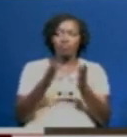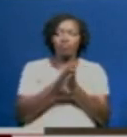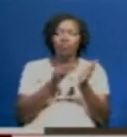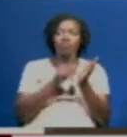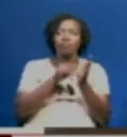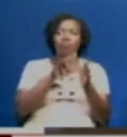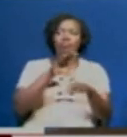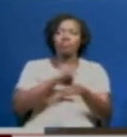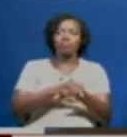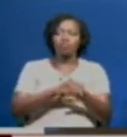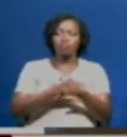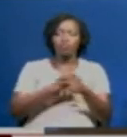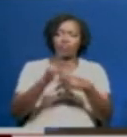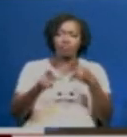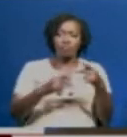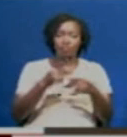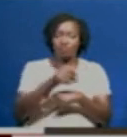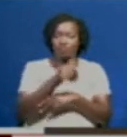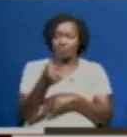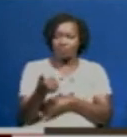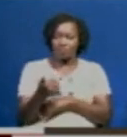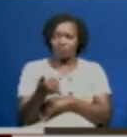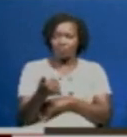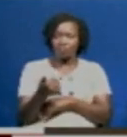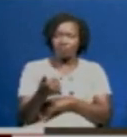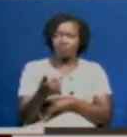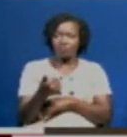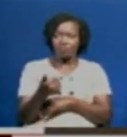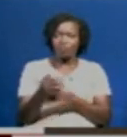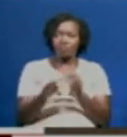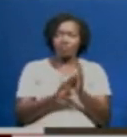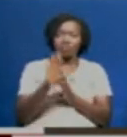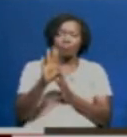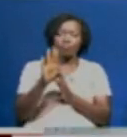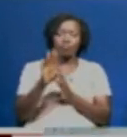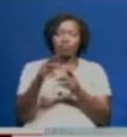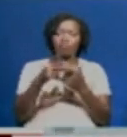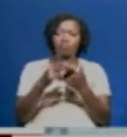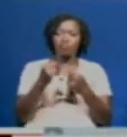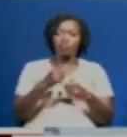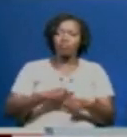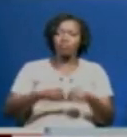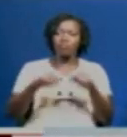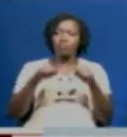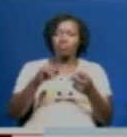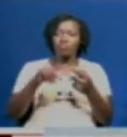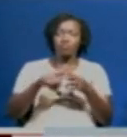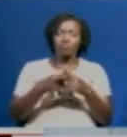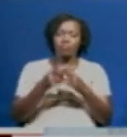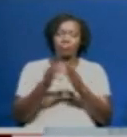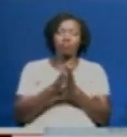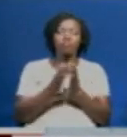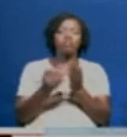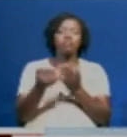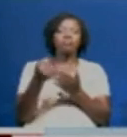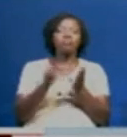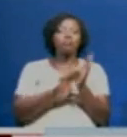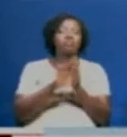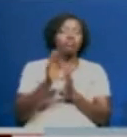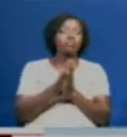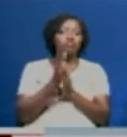and processing, among others. Kenya's development in space systems engineering capabilities began with the design, development, and